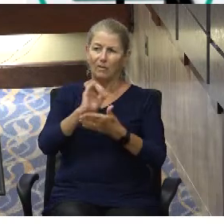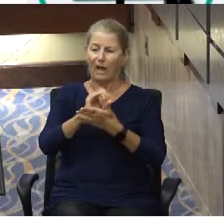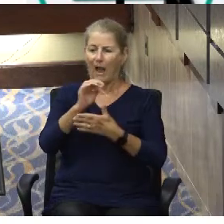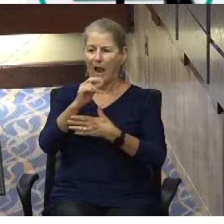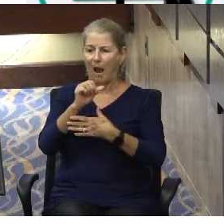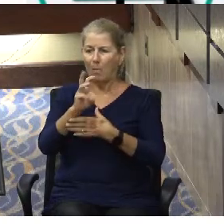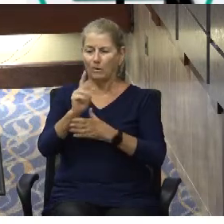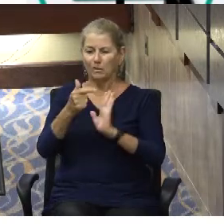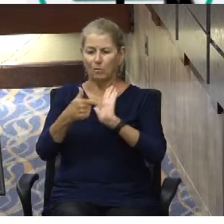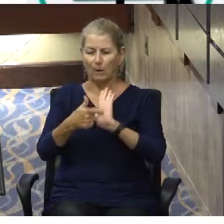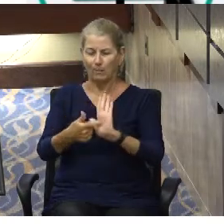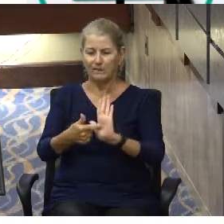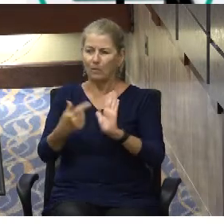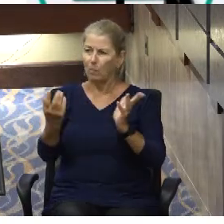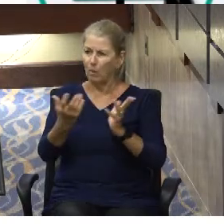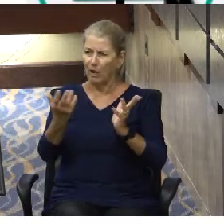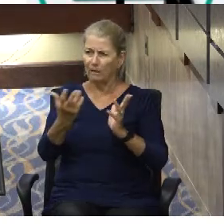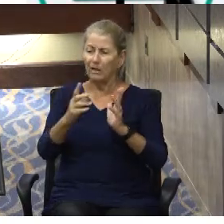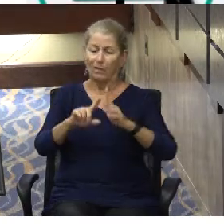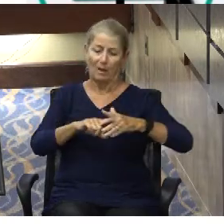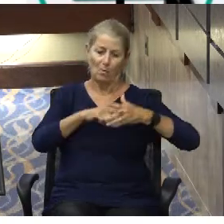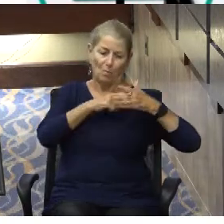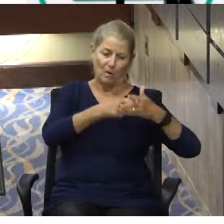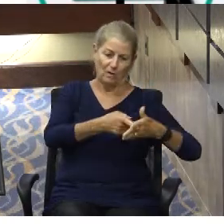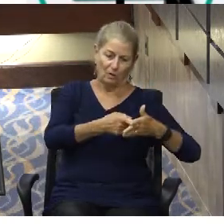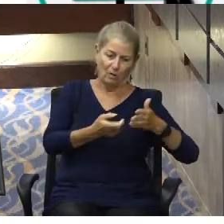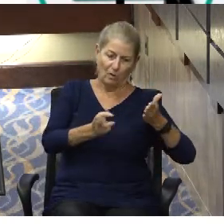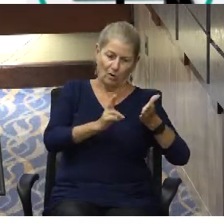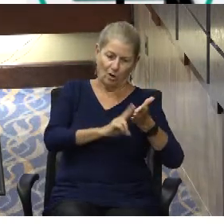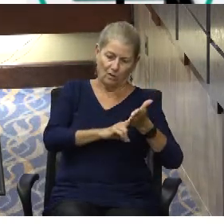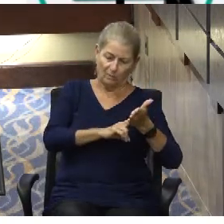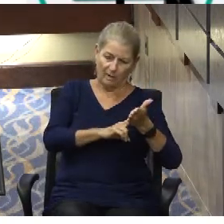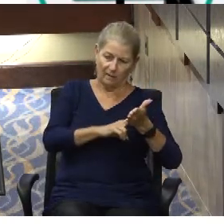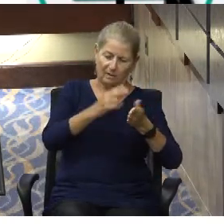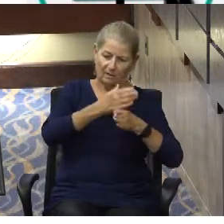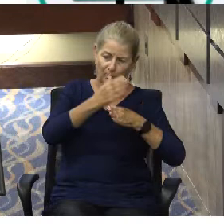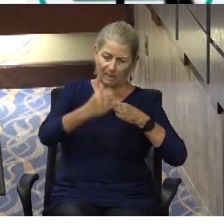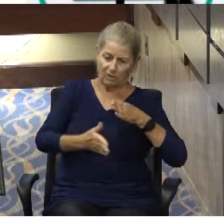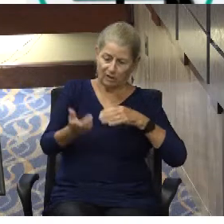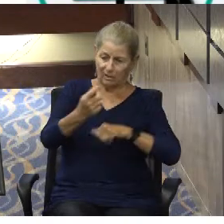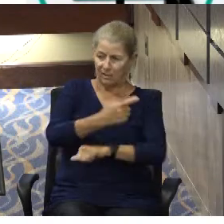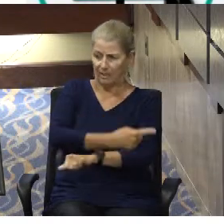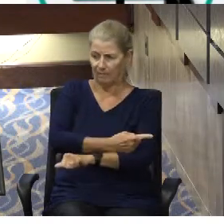what? Our original anticipated contract completion date.